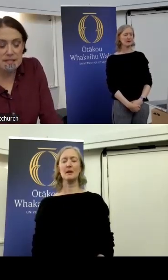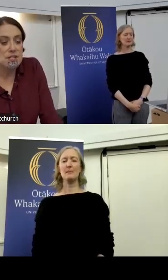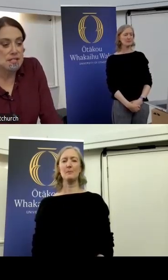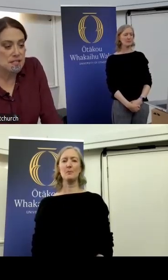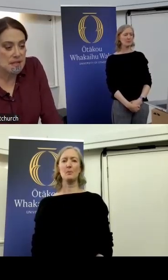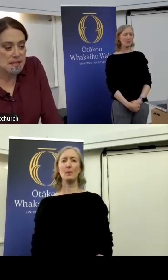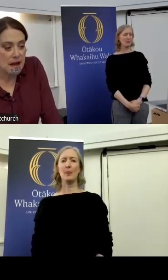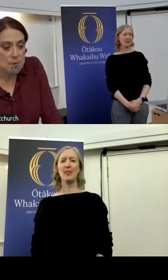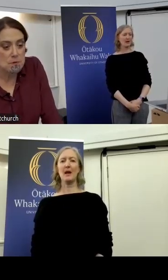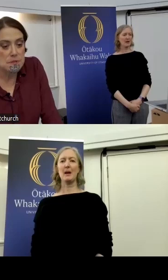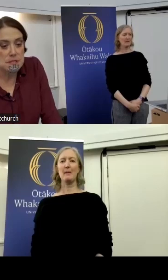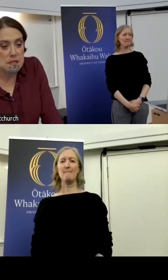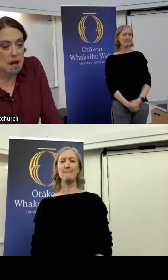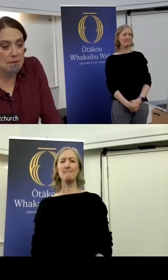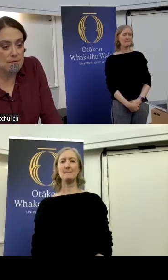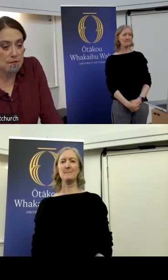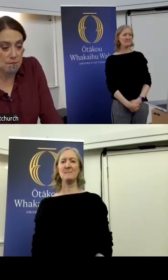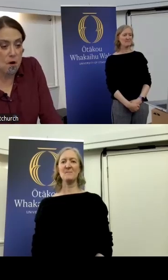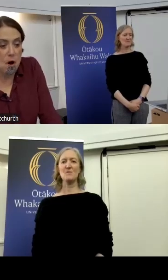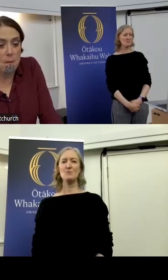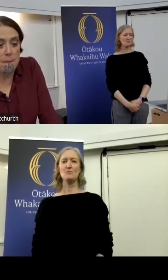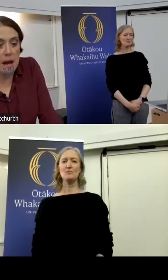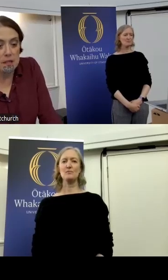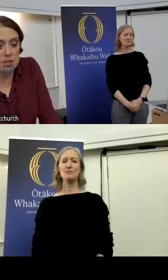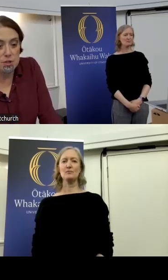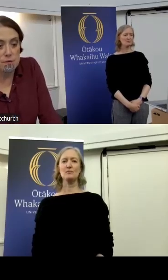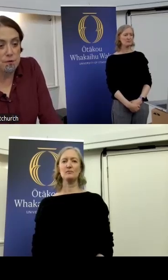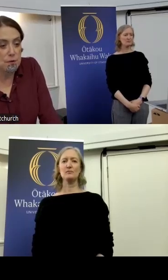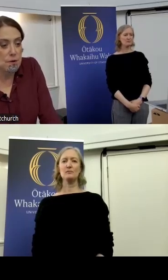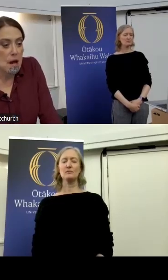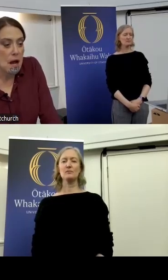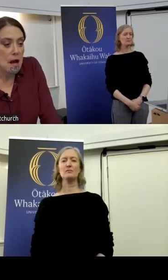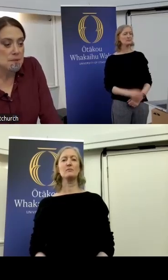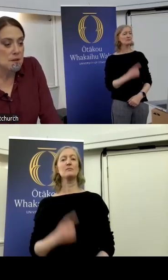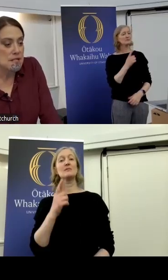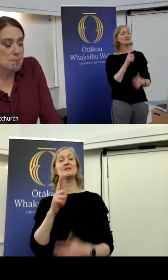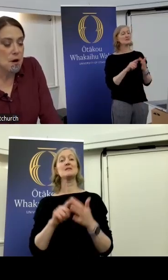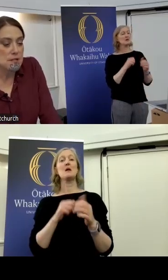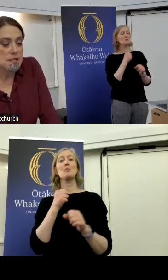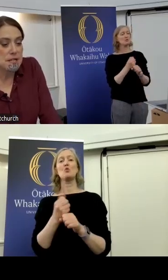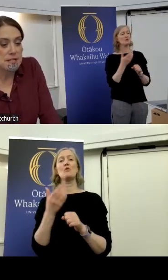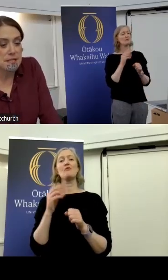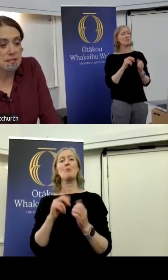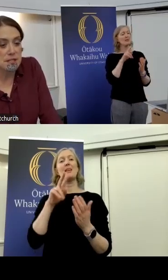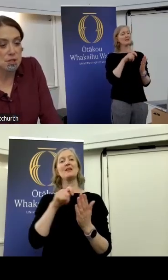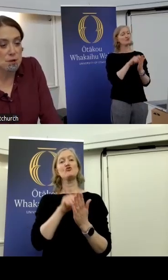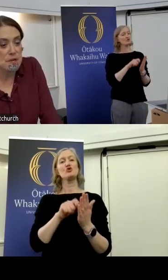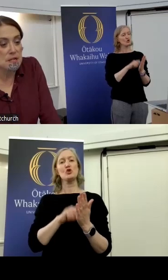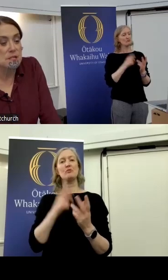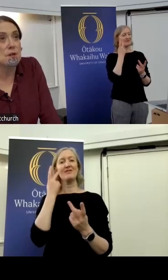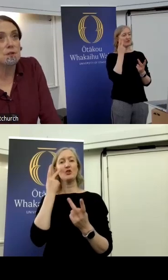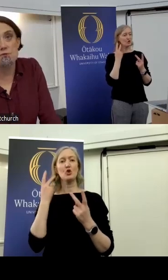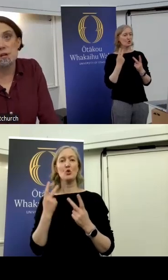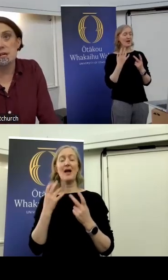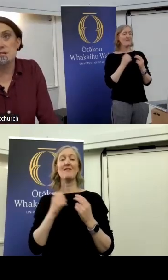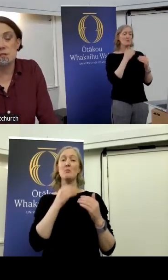And these are just some examples from our literature review. So these are process,